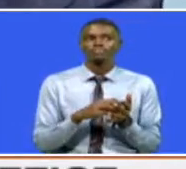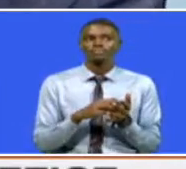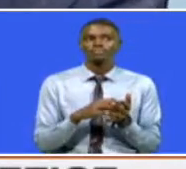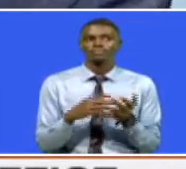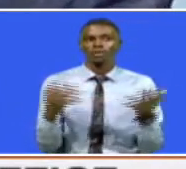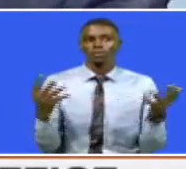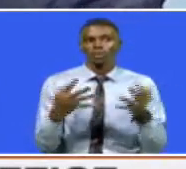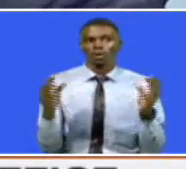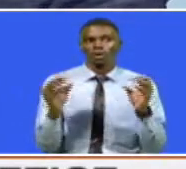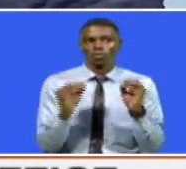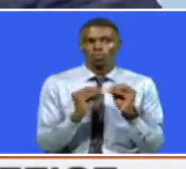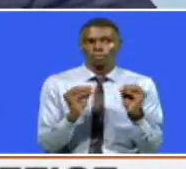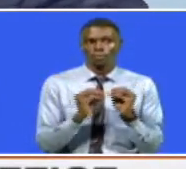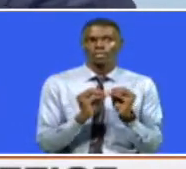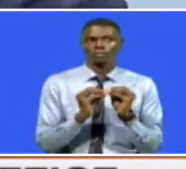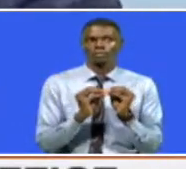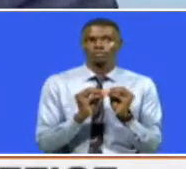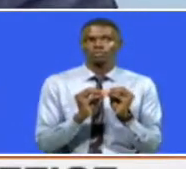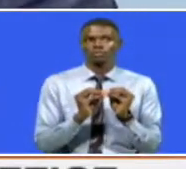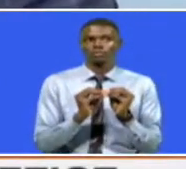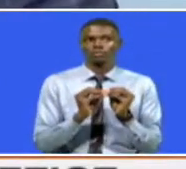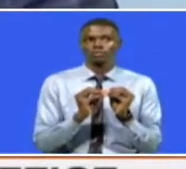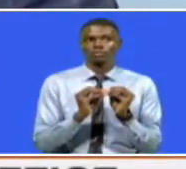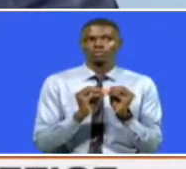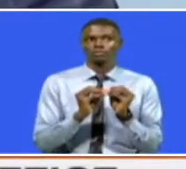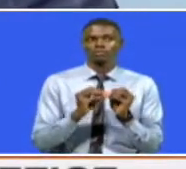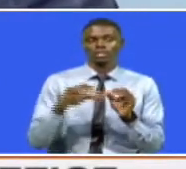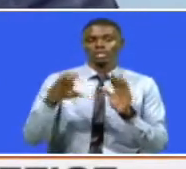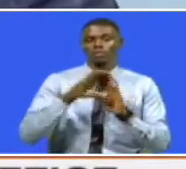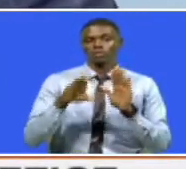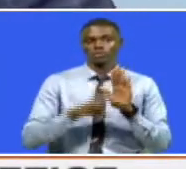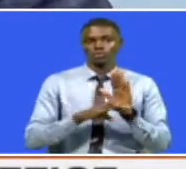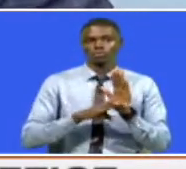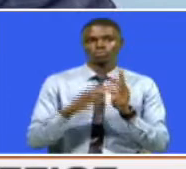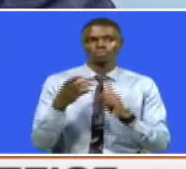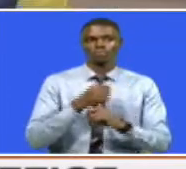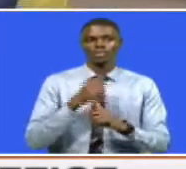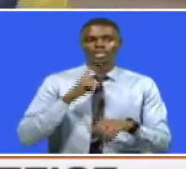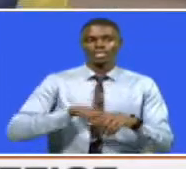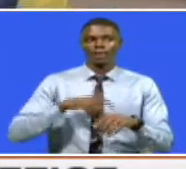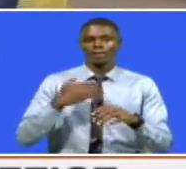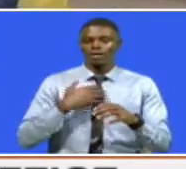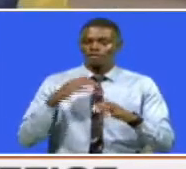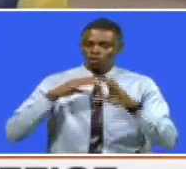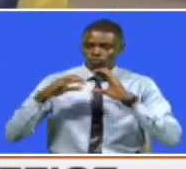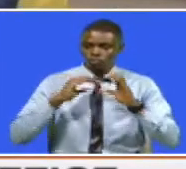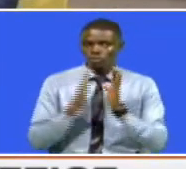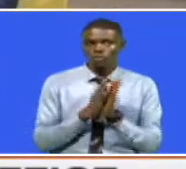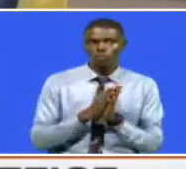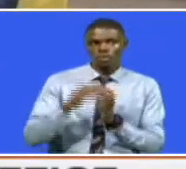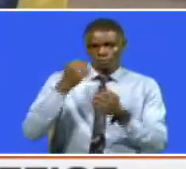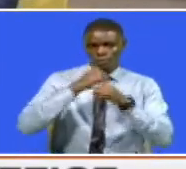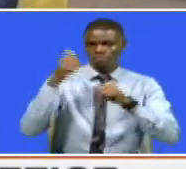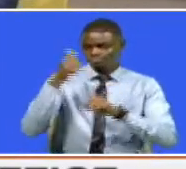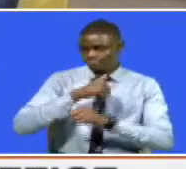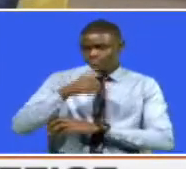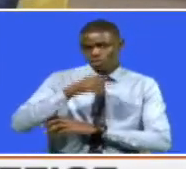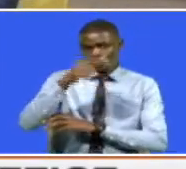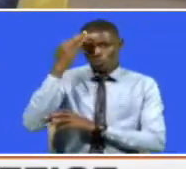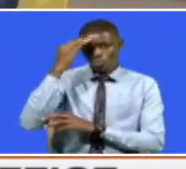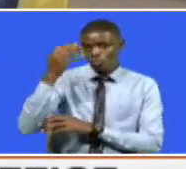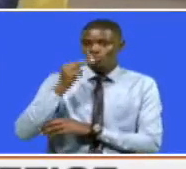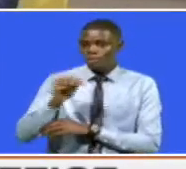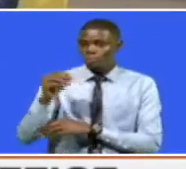actually meet the threshold as stipulated in our constitutional dispensation. When you have conversations with the president privately, because you know him